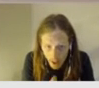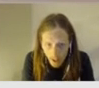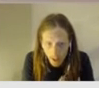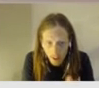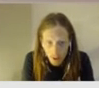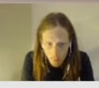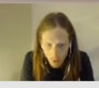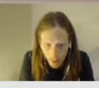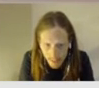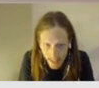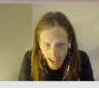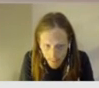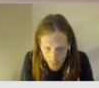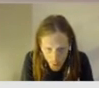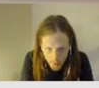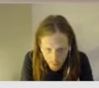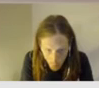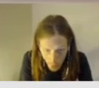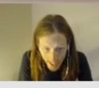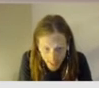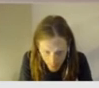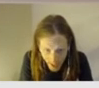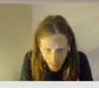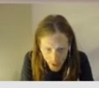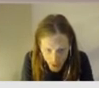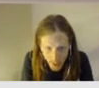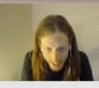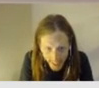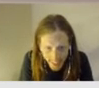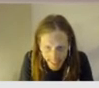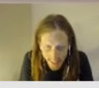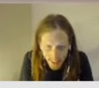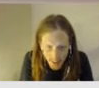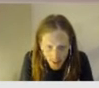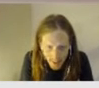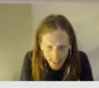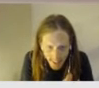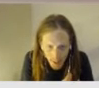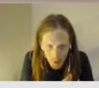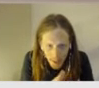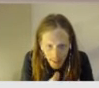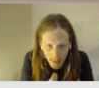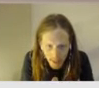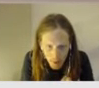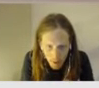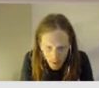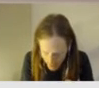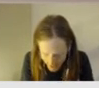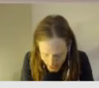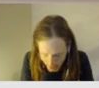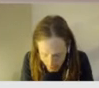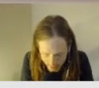art are the ones that have some sort of work ethic behind what they're doing. And they're not going out at 12 p.m.,